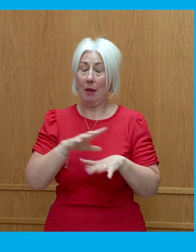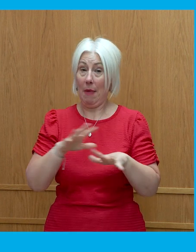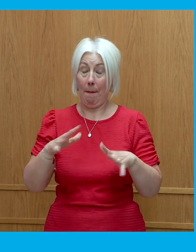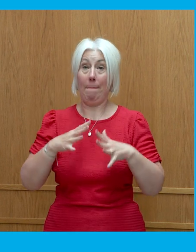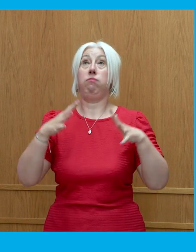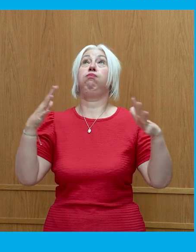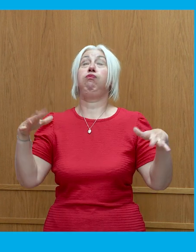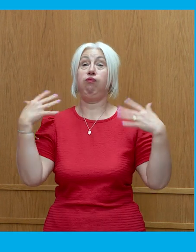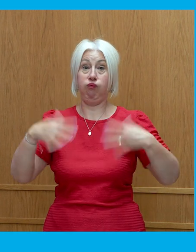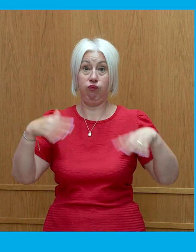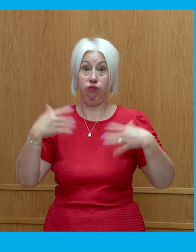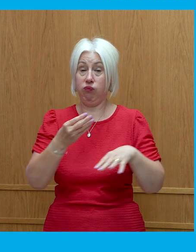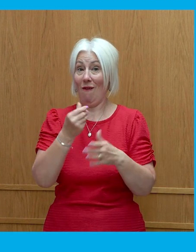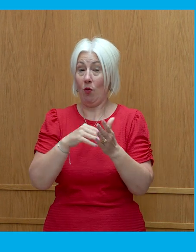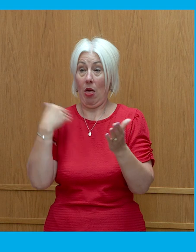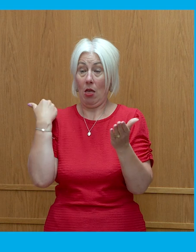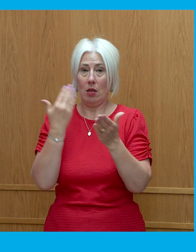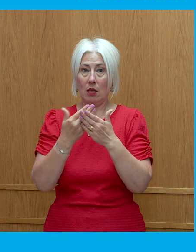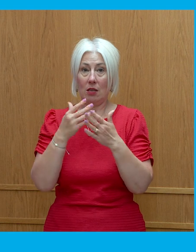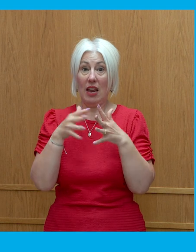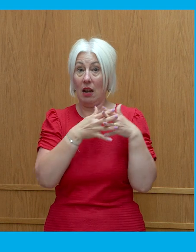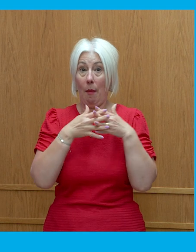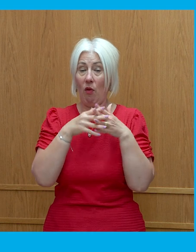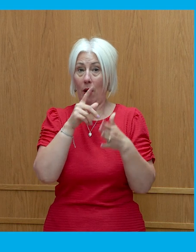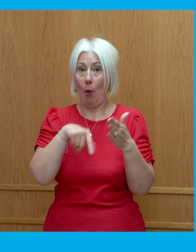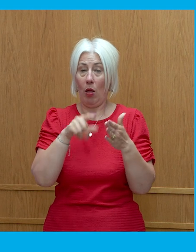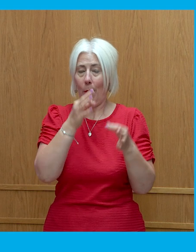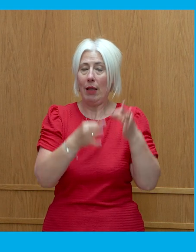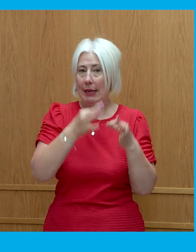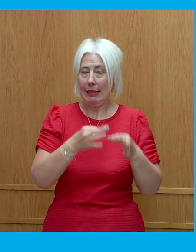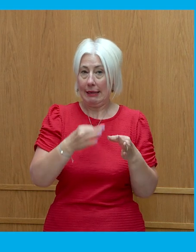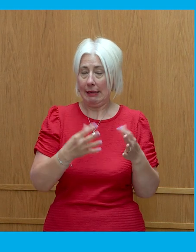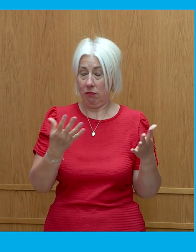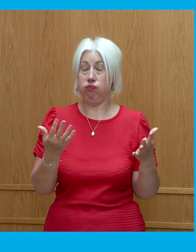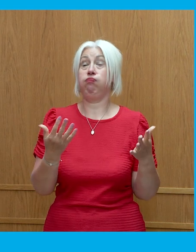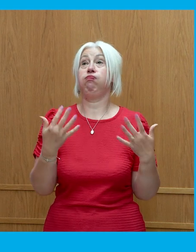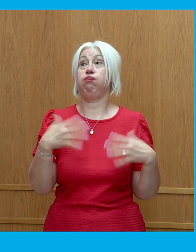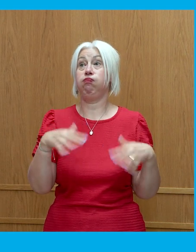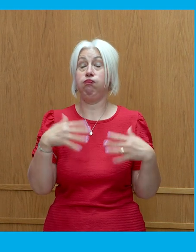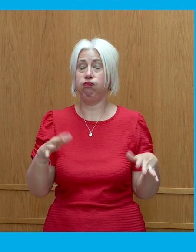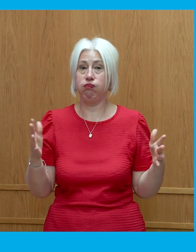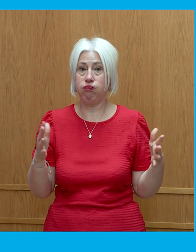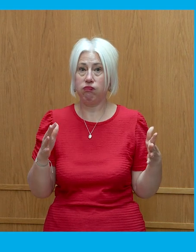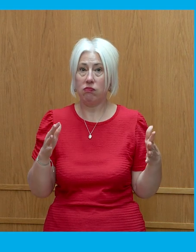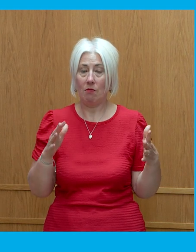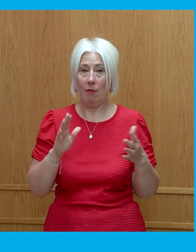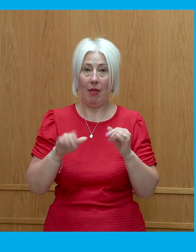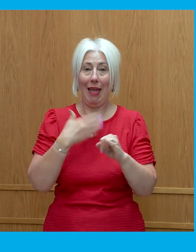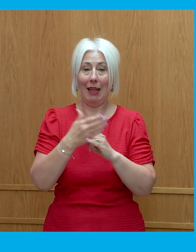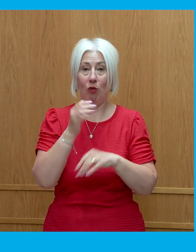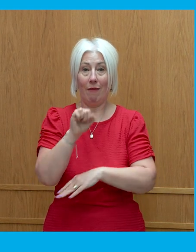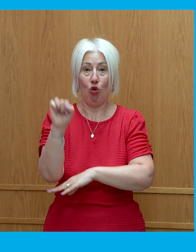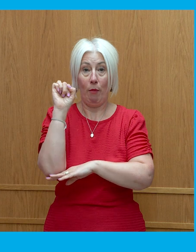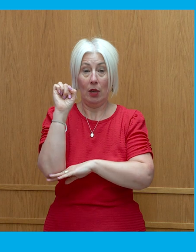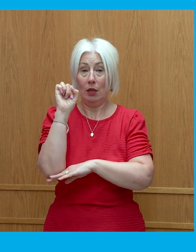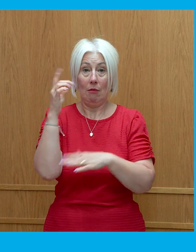momentous couple months that I can think of in US politics, at least since maybe the end of communism, fall, Berlin